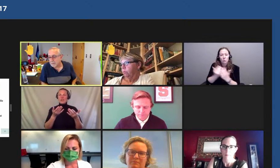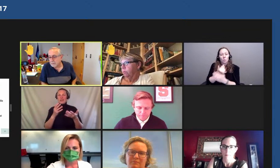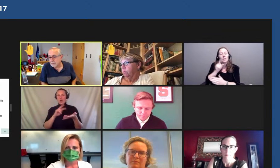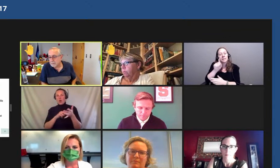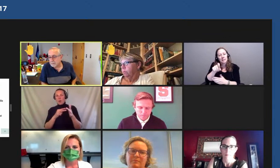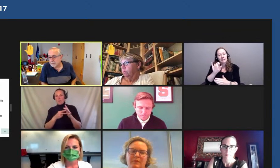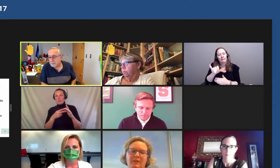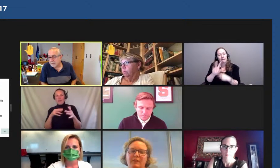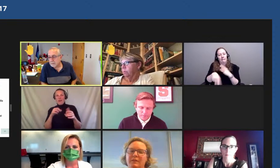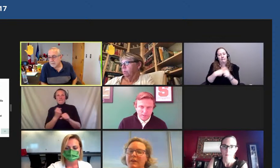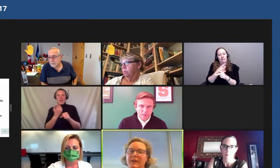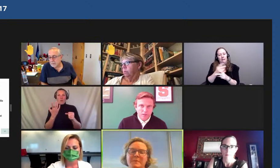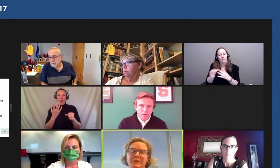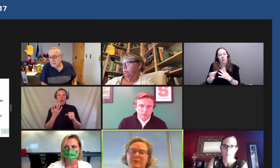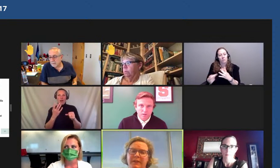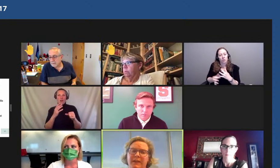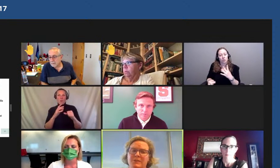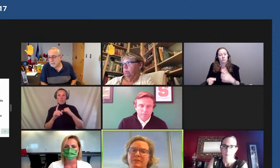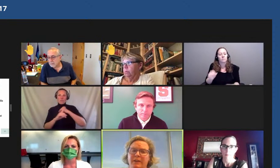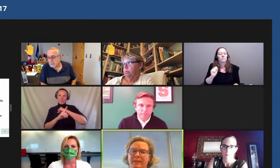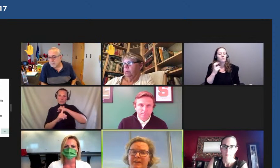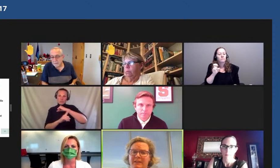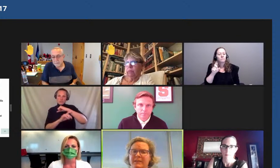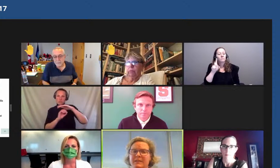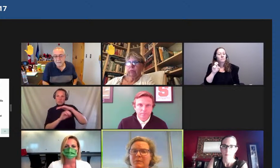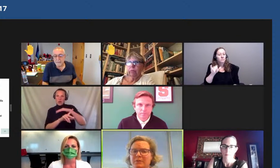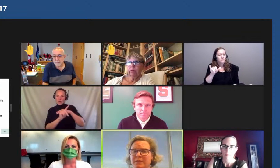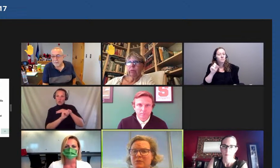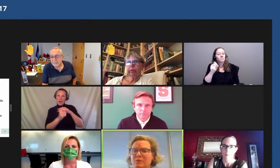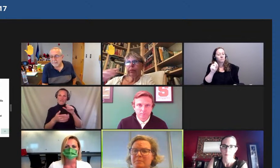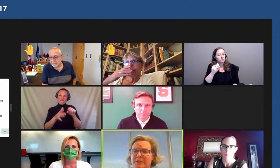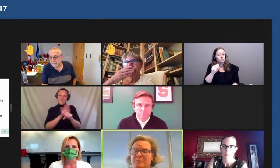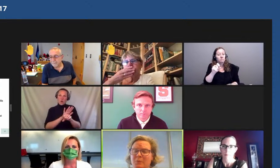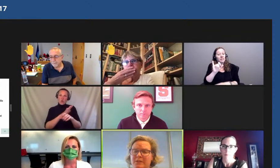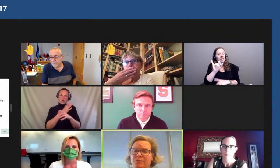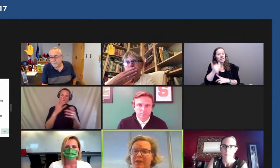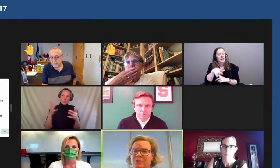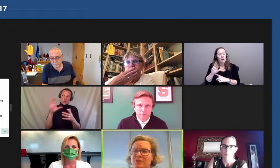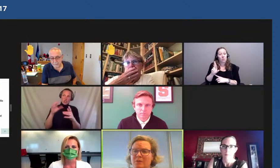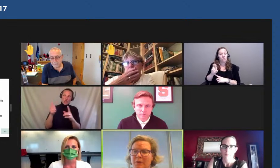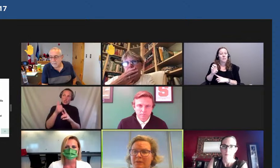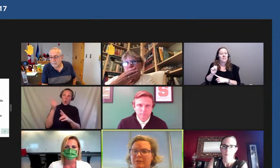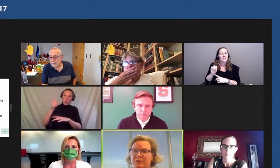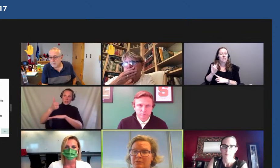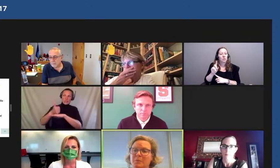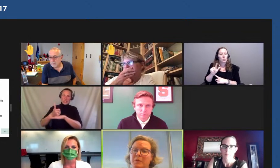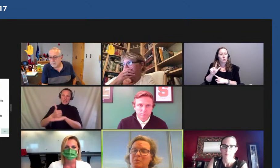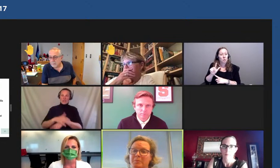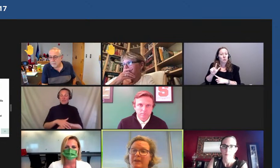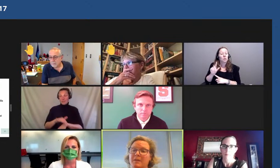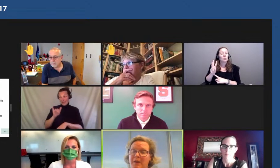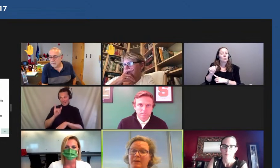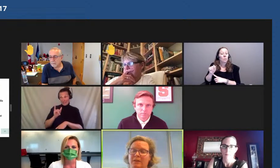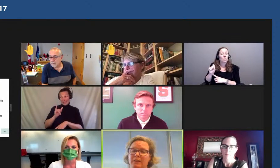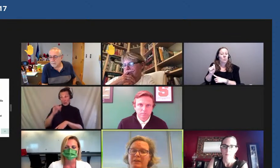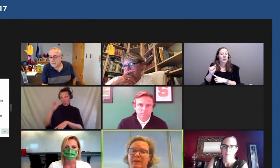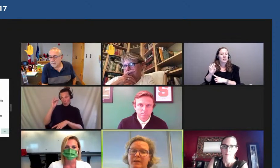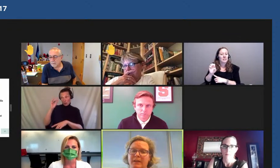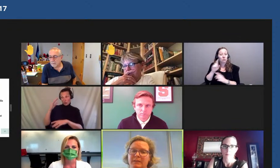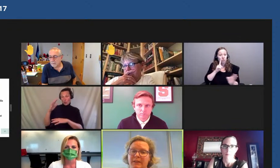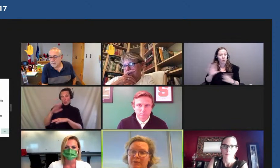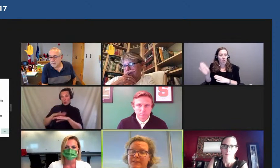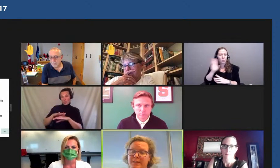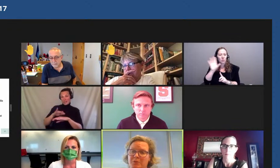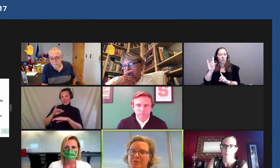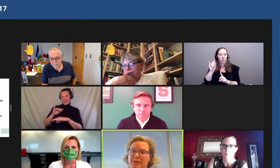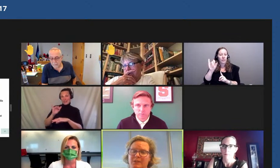options. Absolutely, Councillor, and that's what the residual waste strategy will do. We will bring back